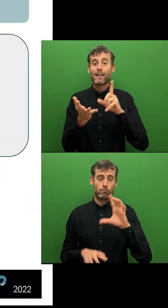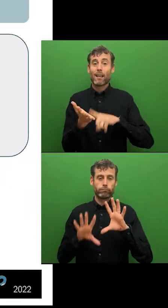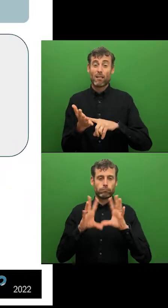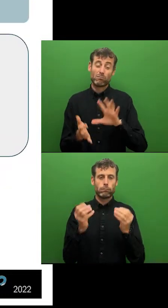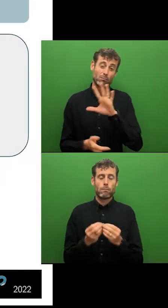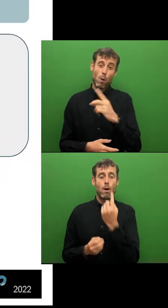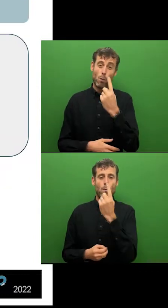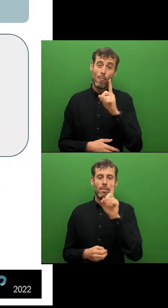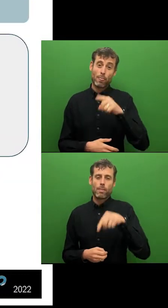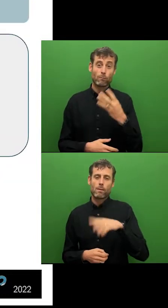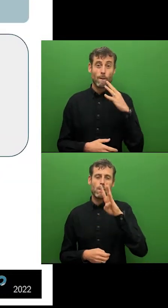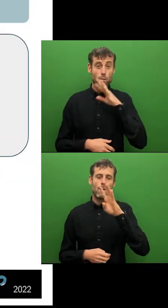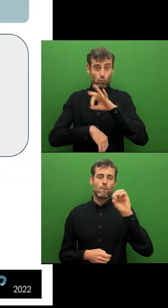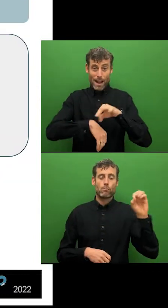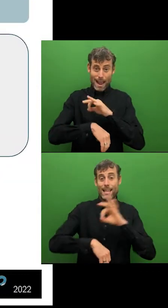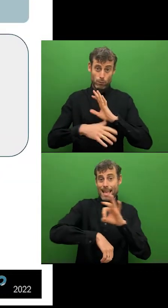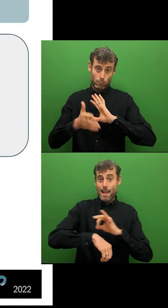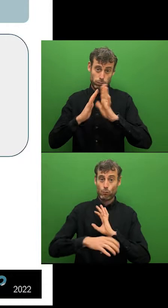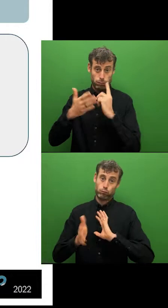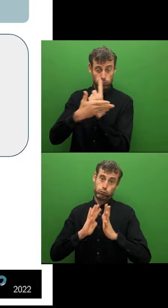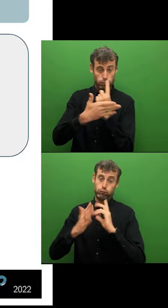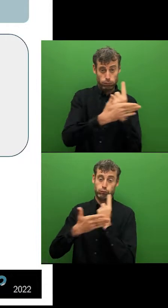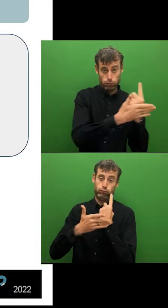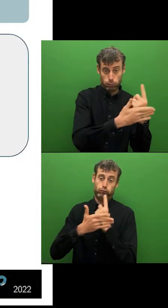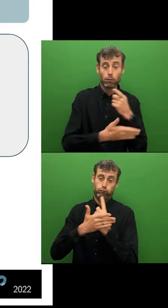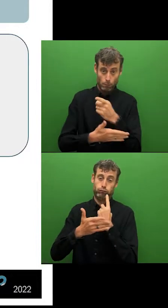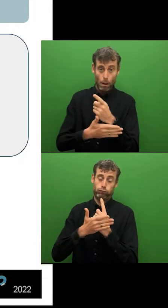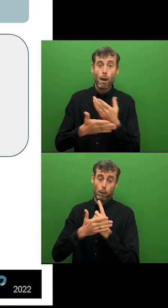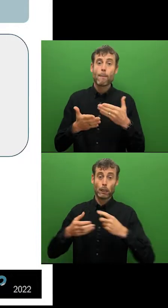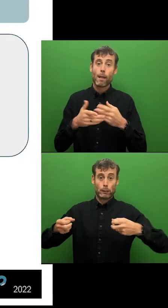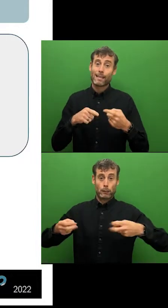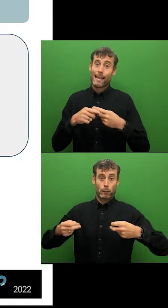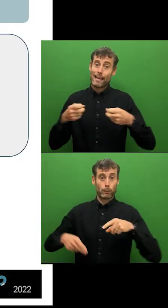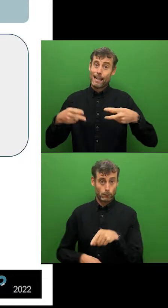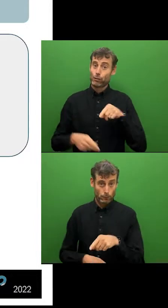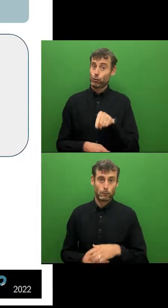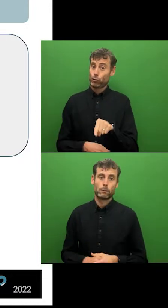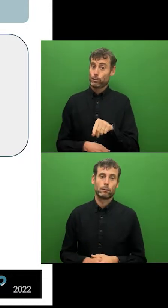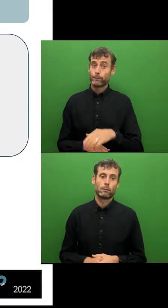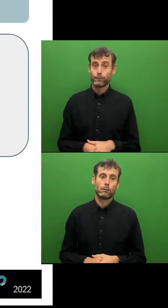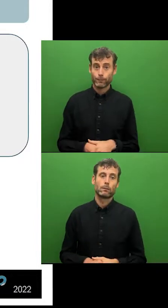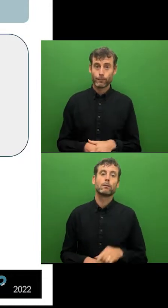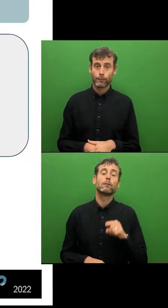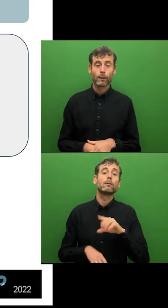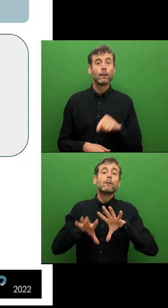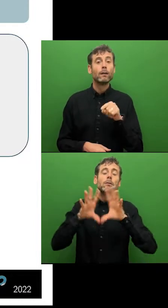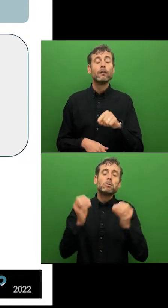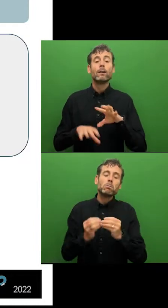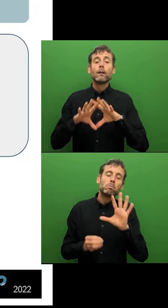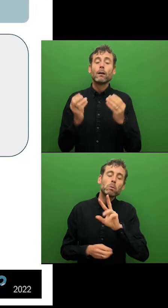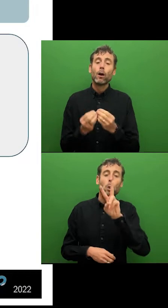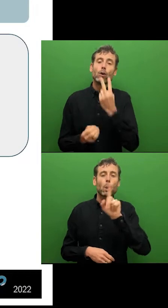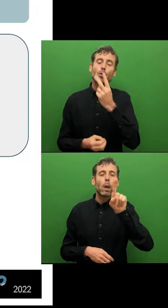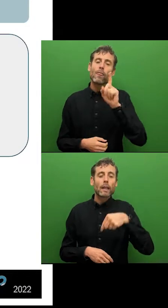BobSL has around 1,400 hours of signer interpreted video with English subtitles. This comes from